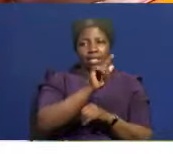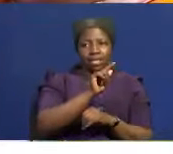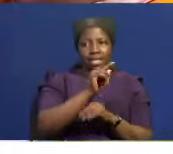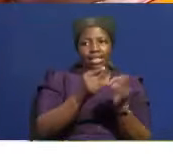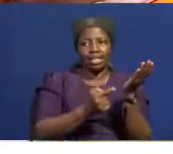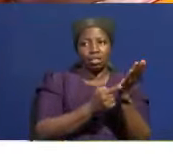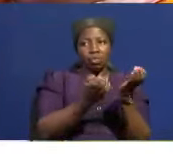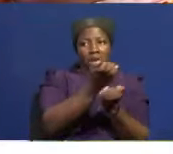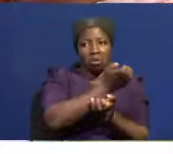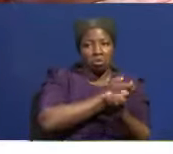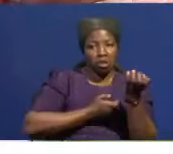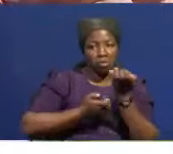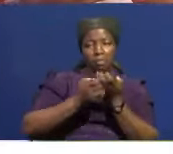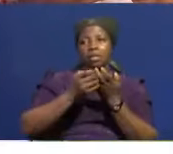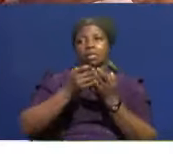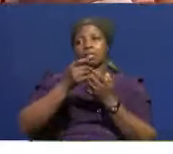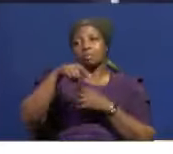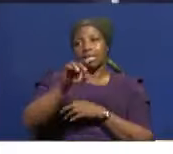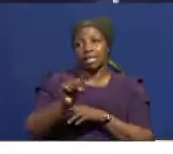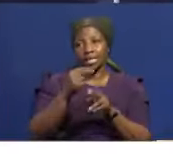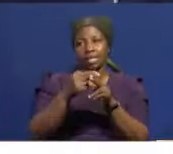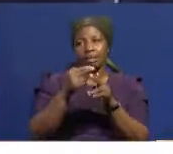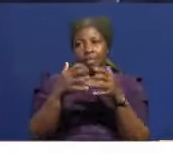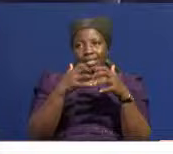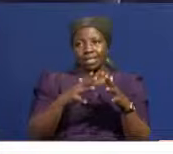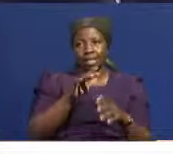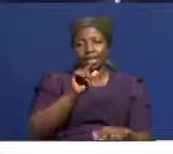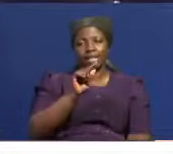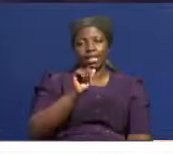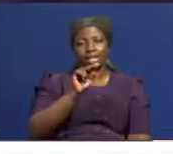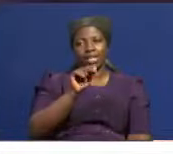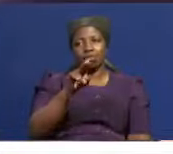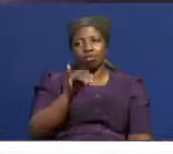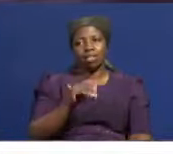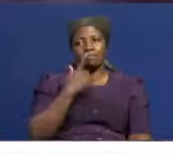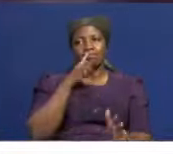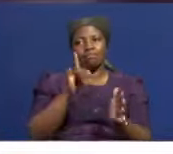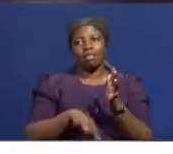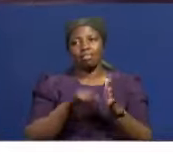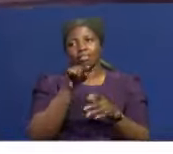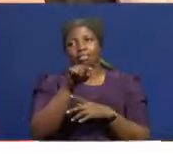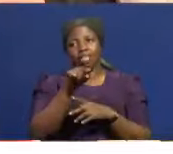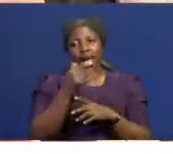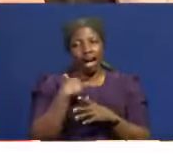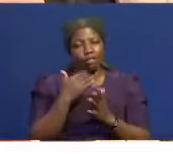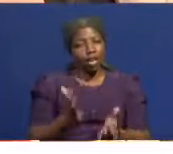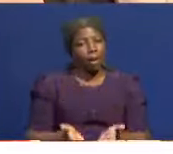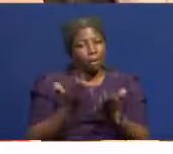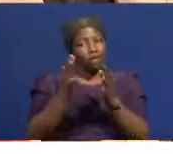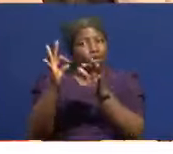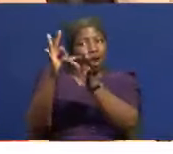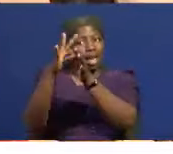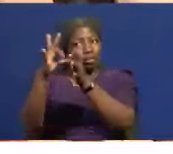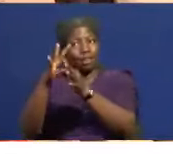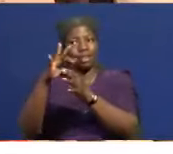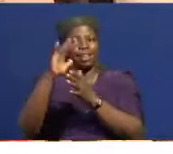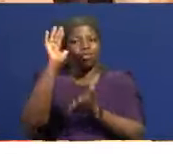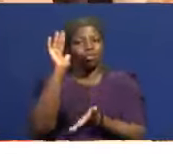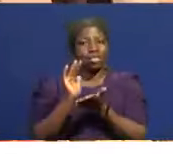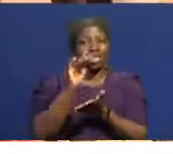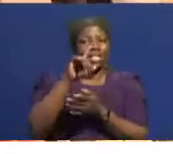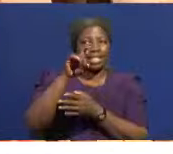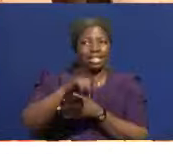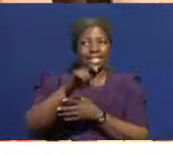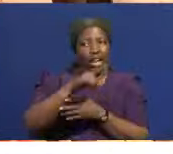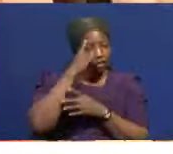Economy Principal Secretary Engineer John Tanui says the project has so far improved connectivity, reducing the need for travel to